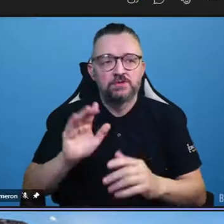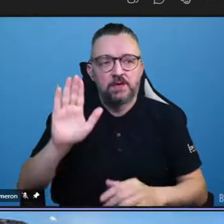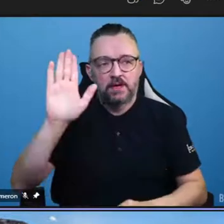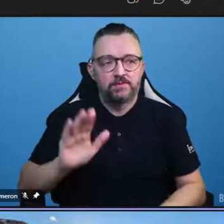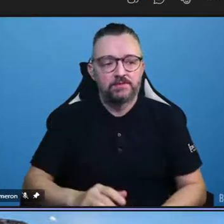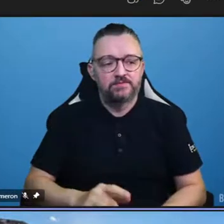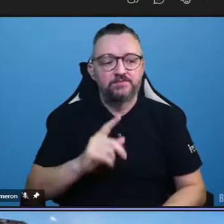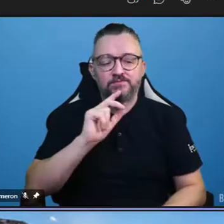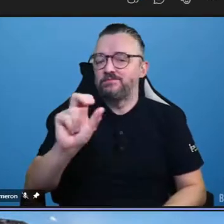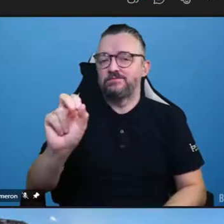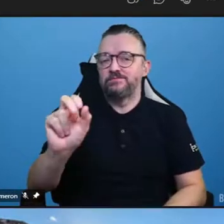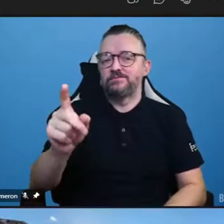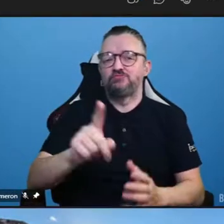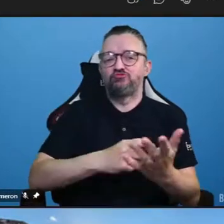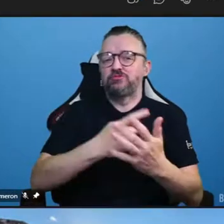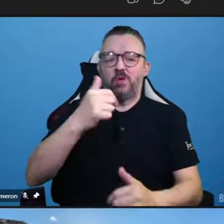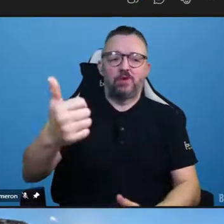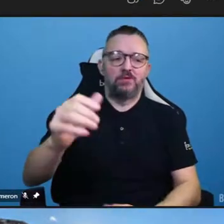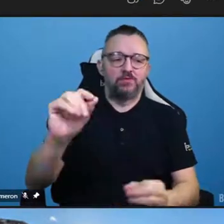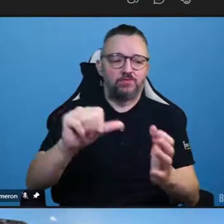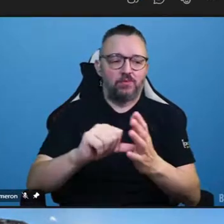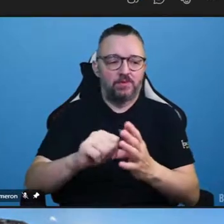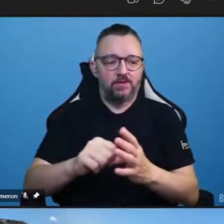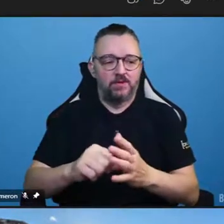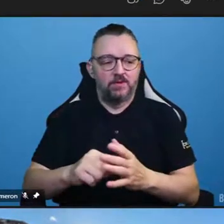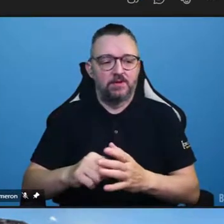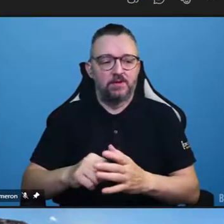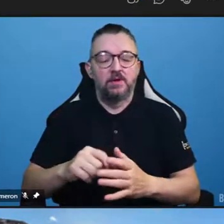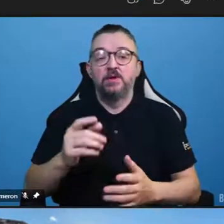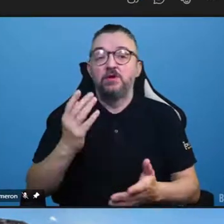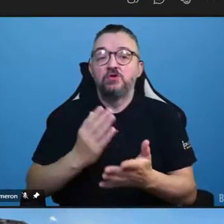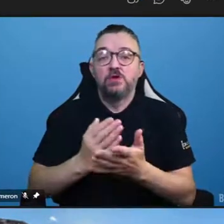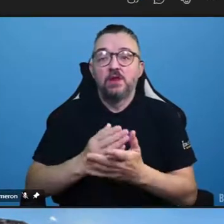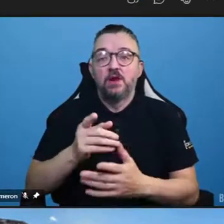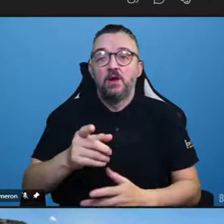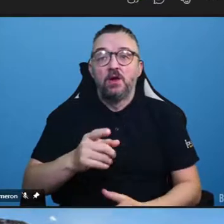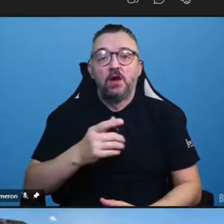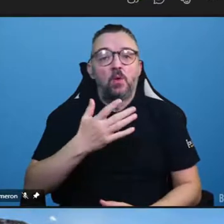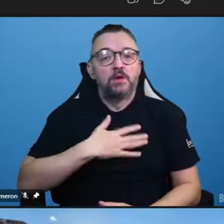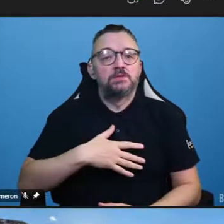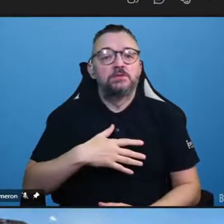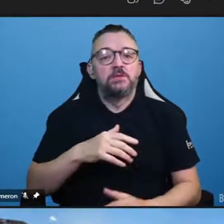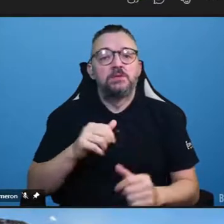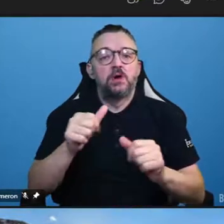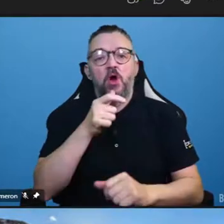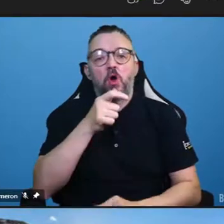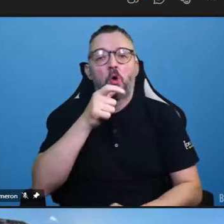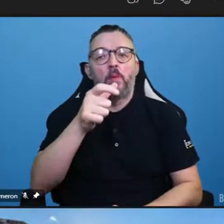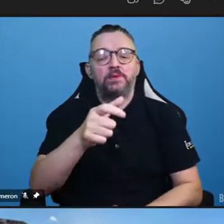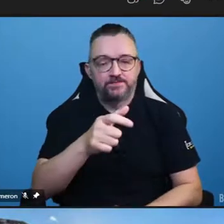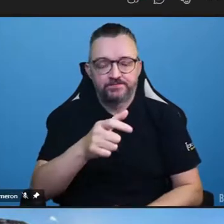That's okay, Eric. Thanks very much. It was really just to make a comment. I think